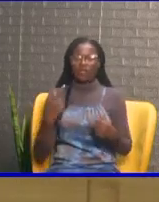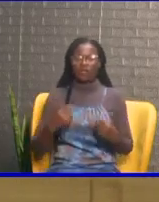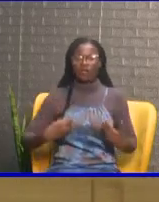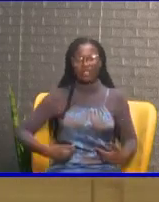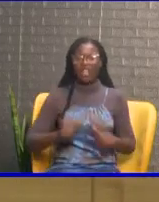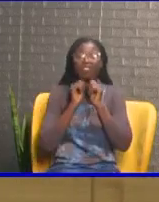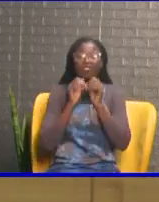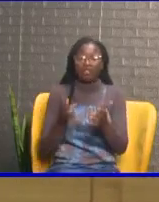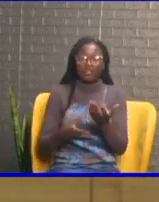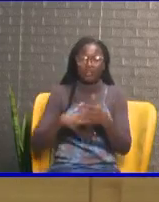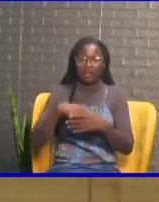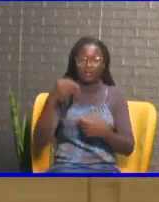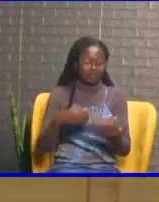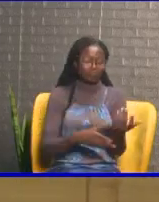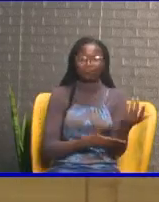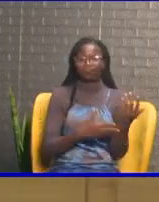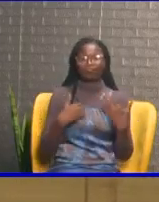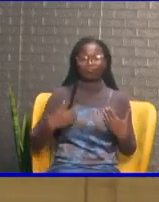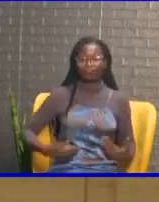Nothing on the outside.